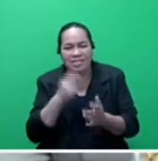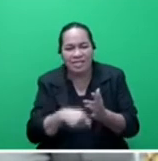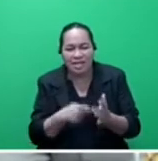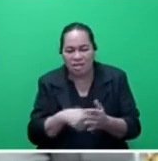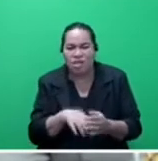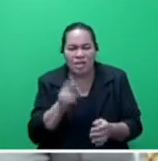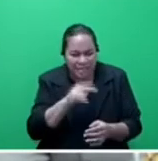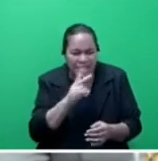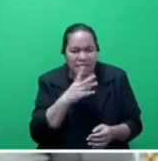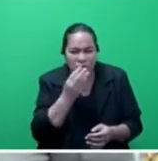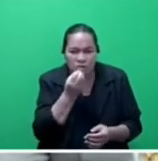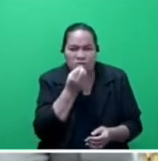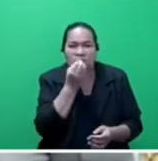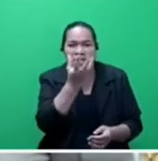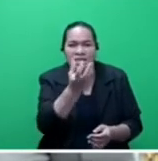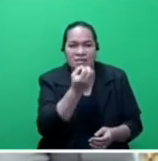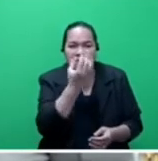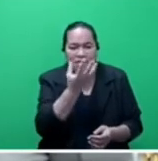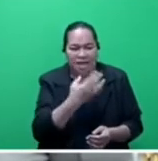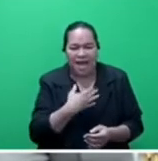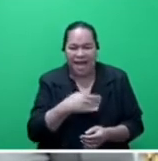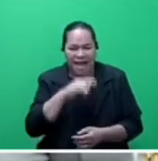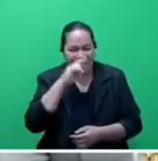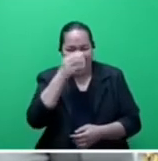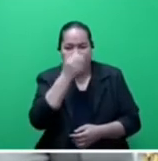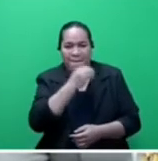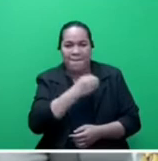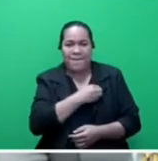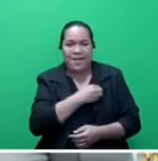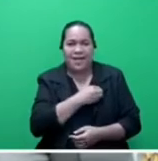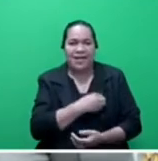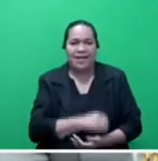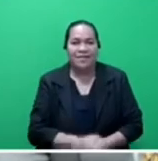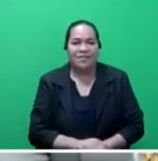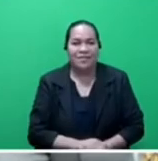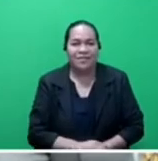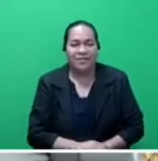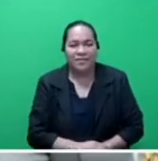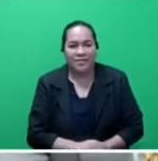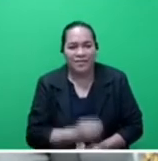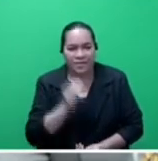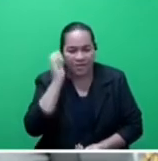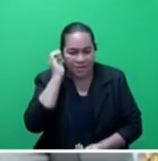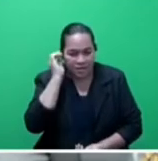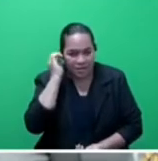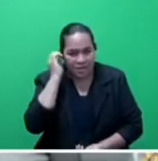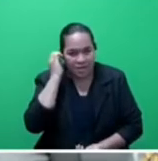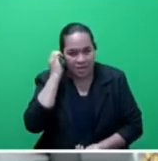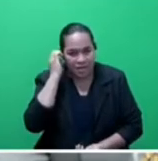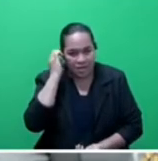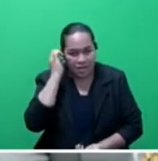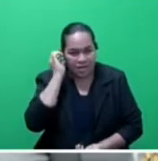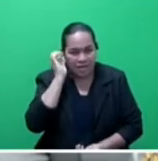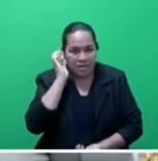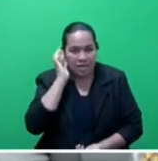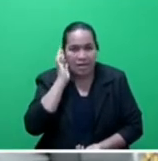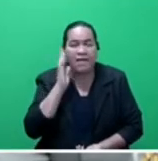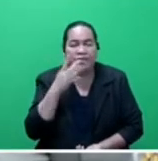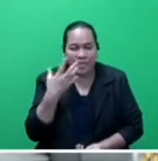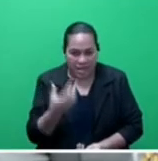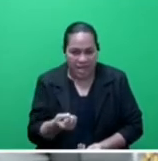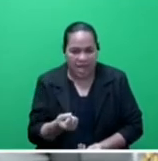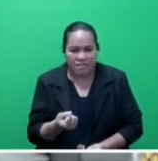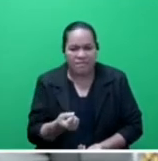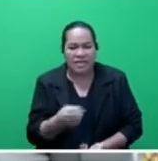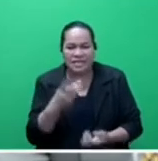They need to speak up, Honorable Speaker. I cannot believe this. I cannot believe this. And Honorable Speaker, there are some tax policies that need